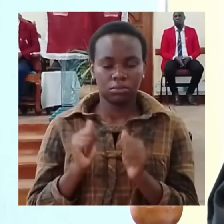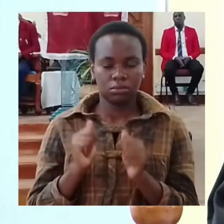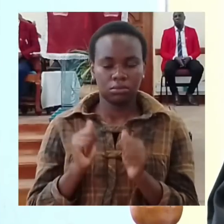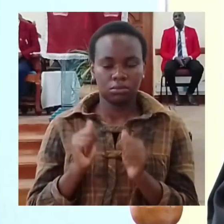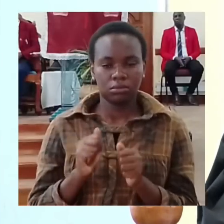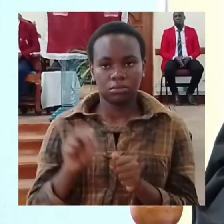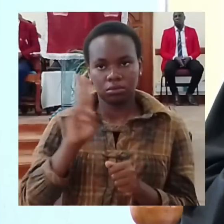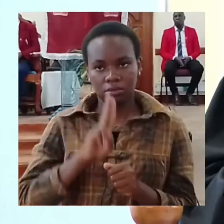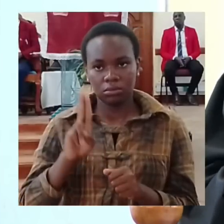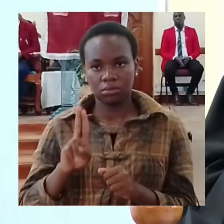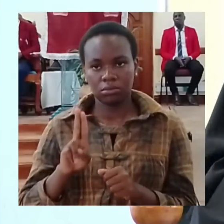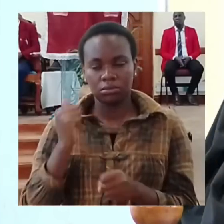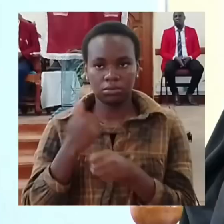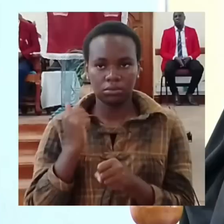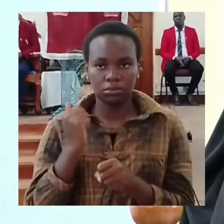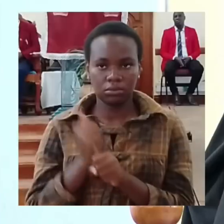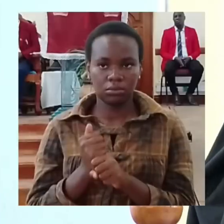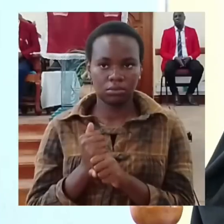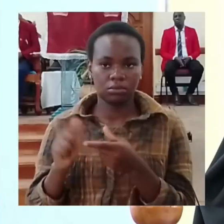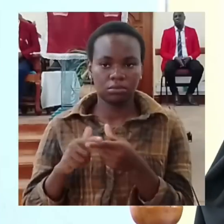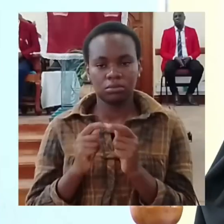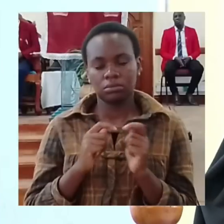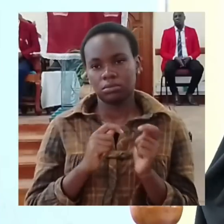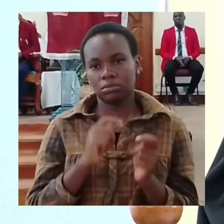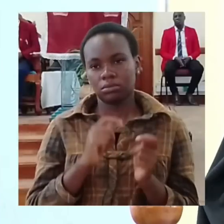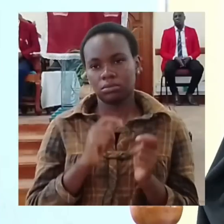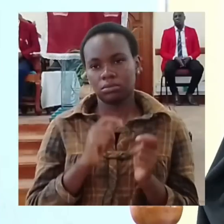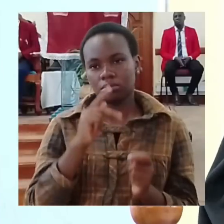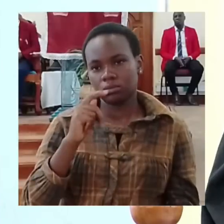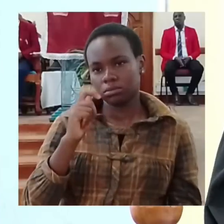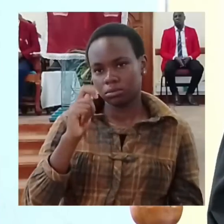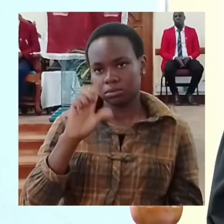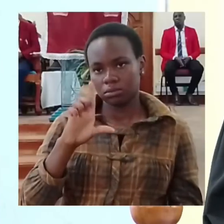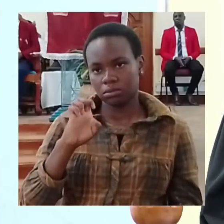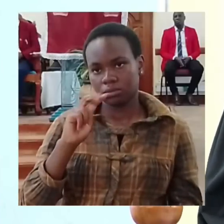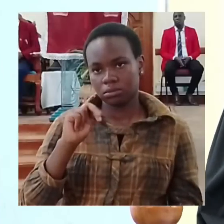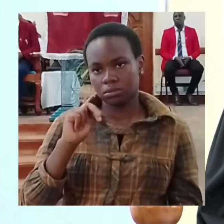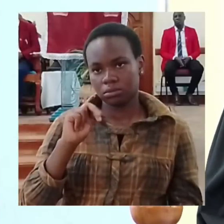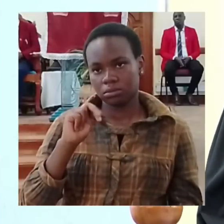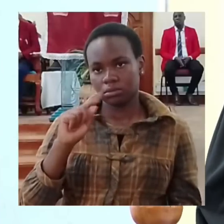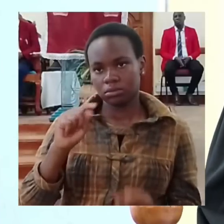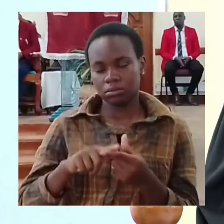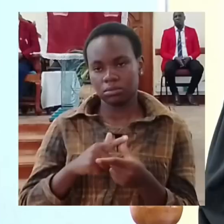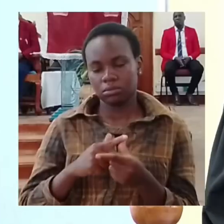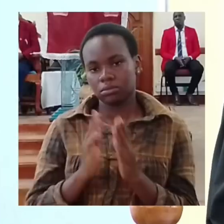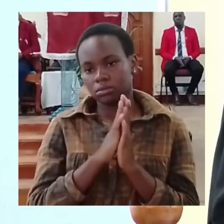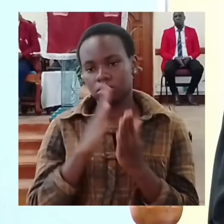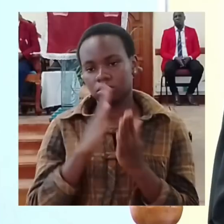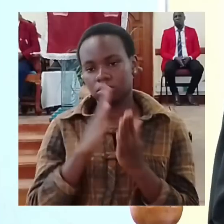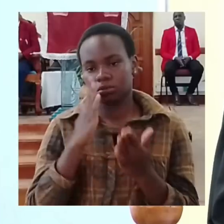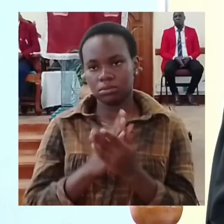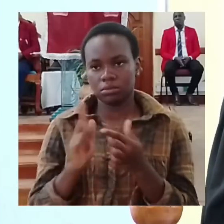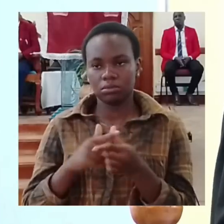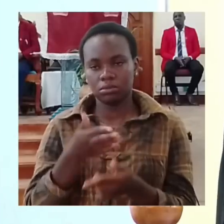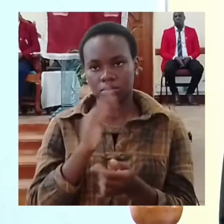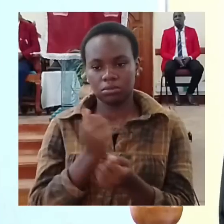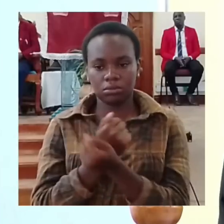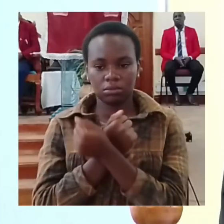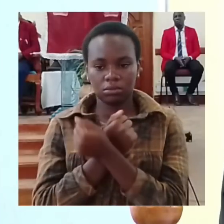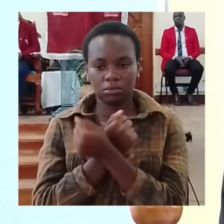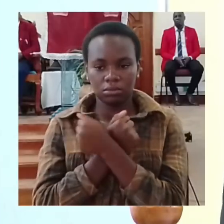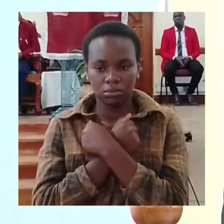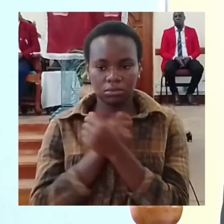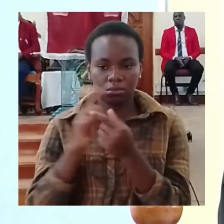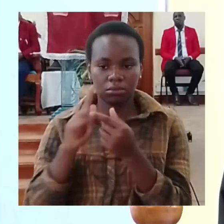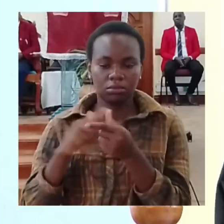atanatũrutithia ke wĩra na taranda iria twĩ nacio. No ũhoro wa ma nĩ Ngai arenda cierĩ, nĩ aratwenda na nĩ arenda